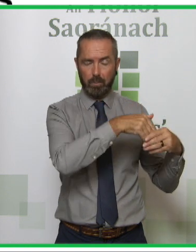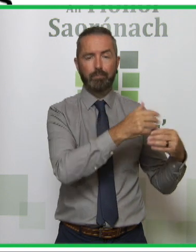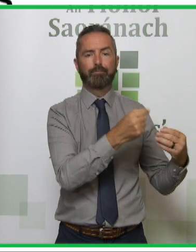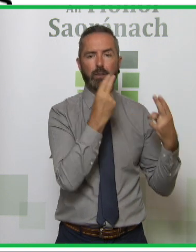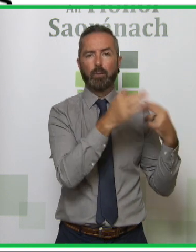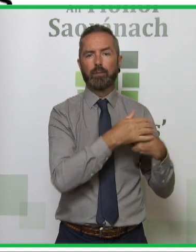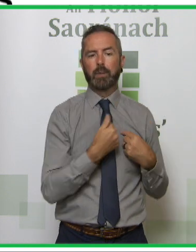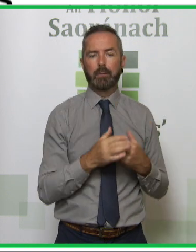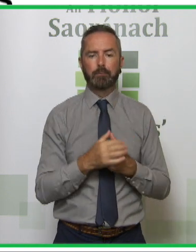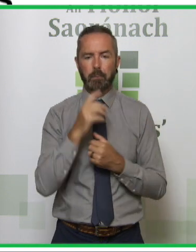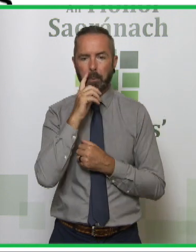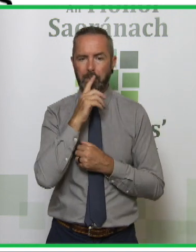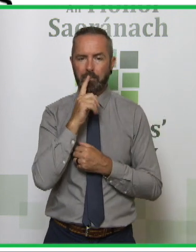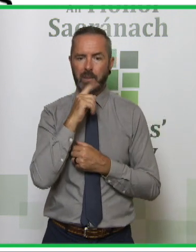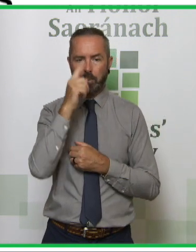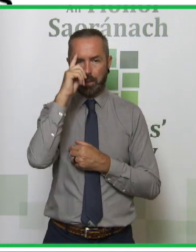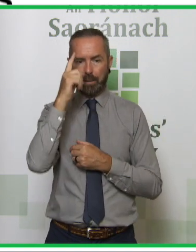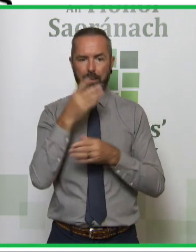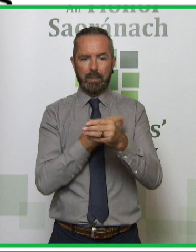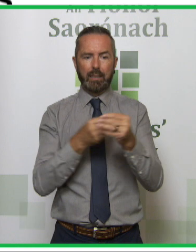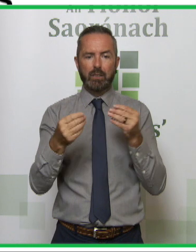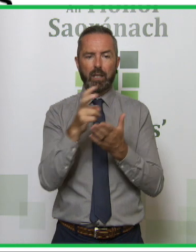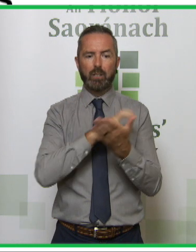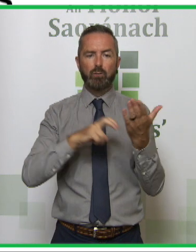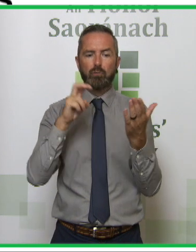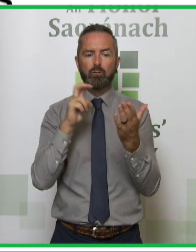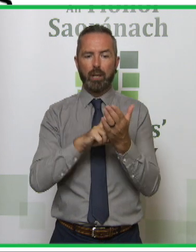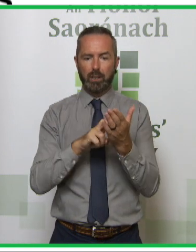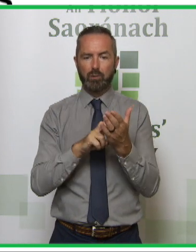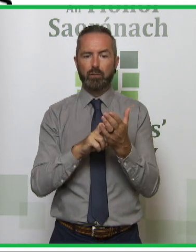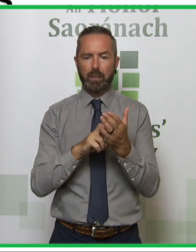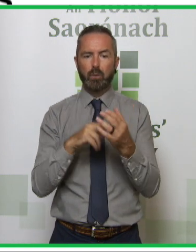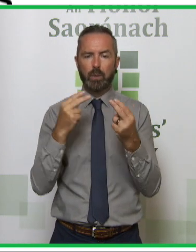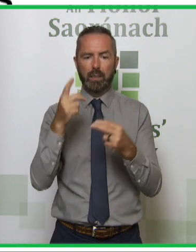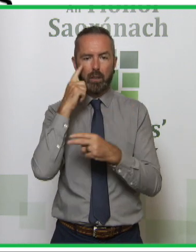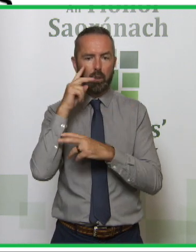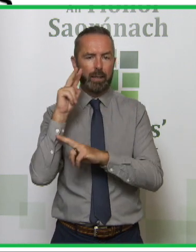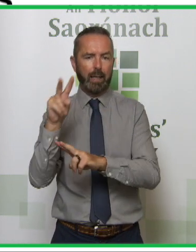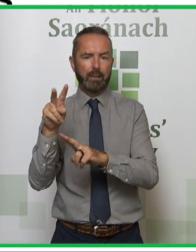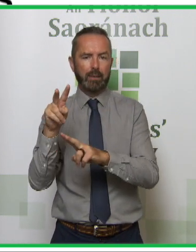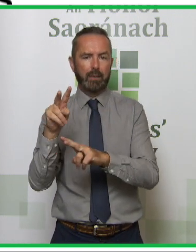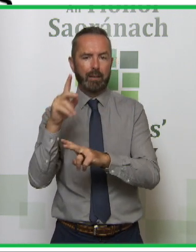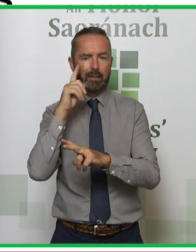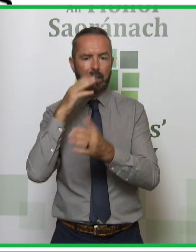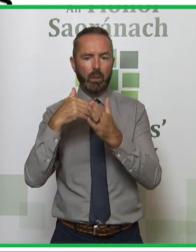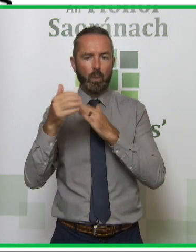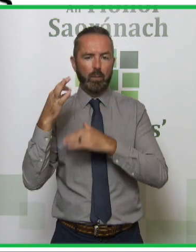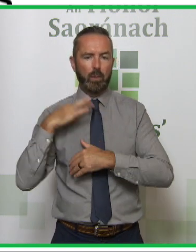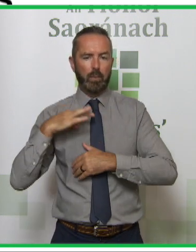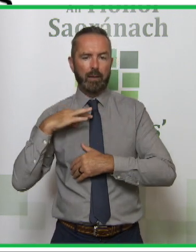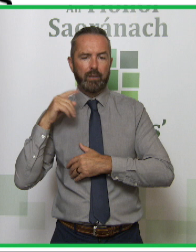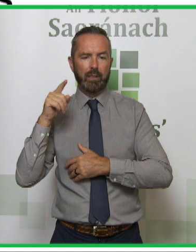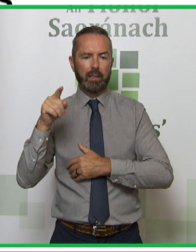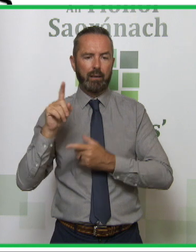But I think the exchange registry, if I could kind of point you towards one thing, given the time constraints, is to have a look at that and maybe see what tends to be beneficial and